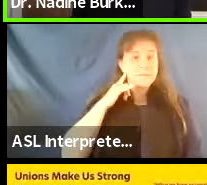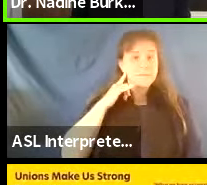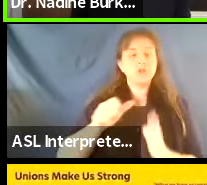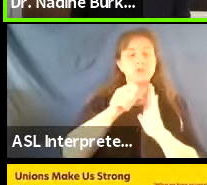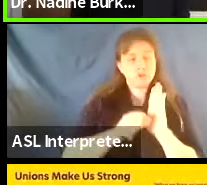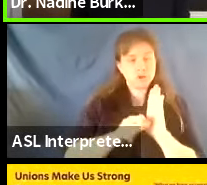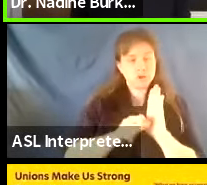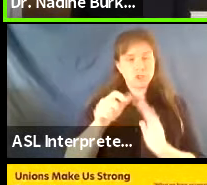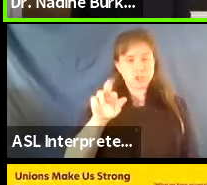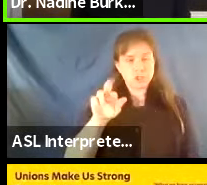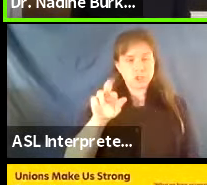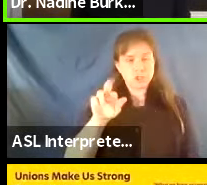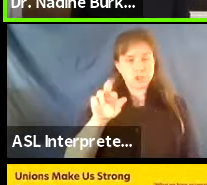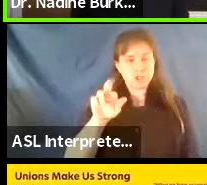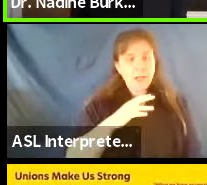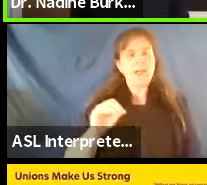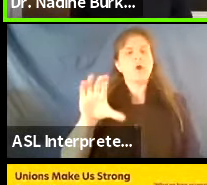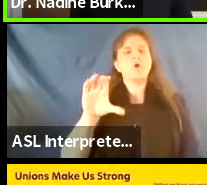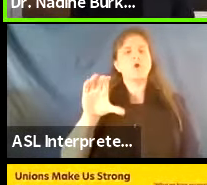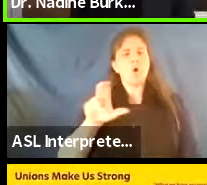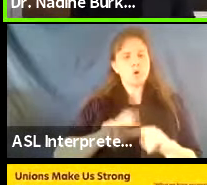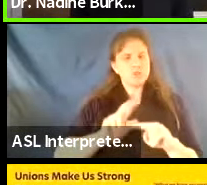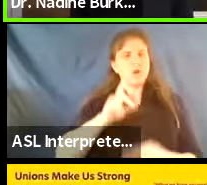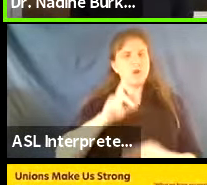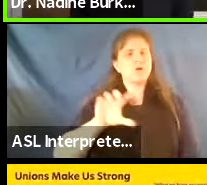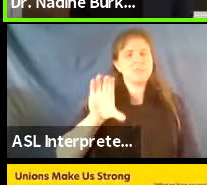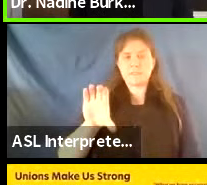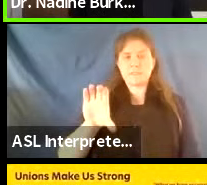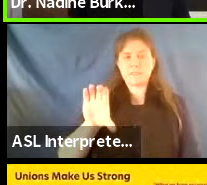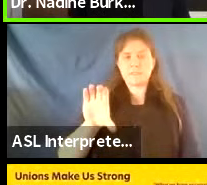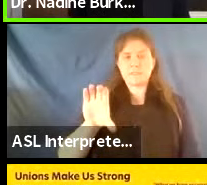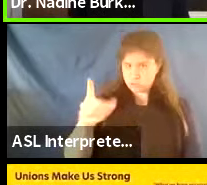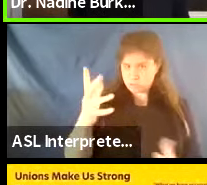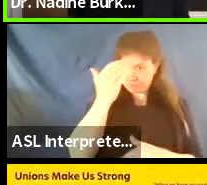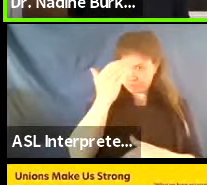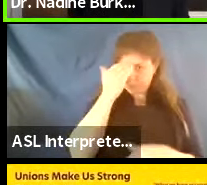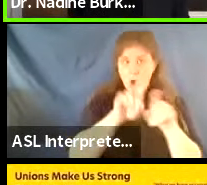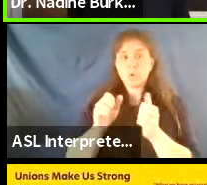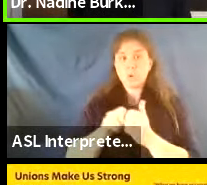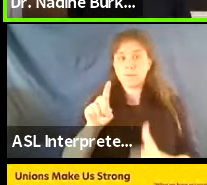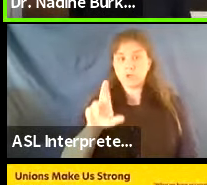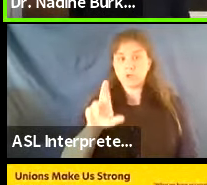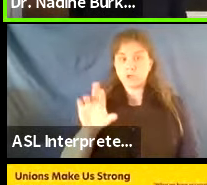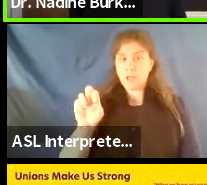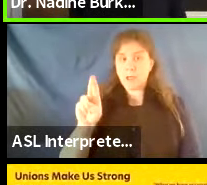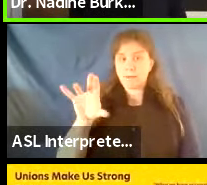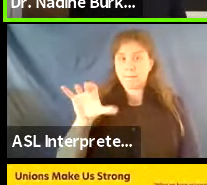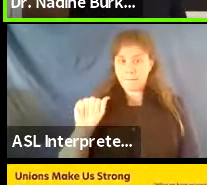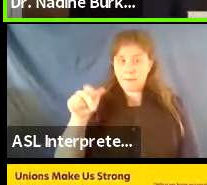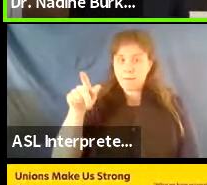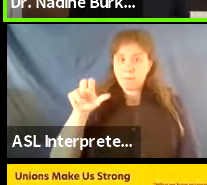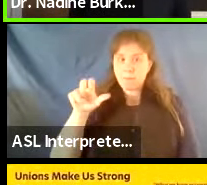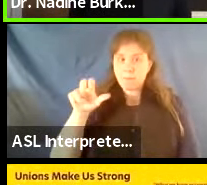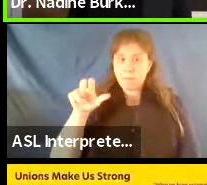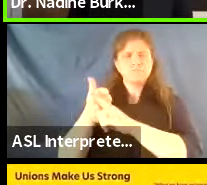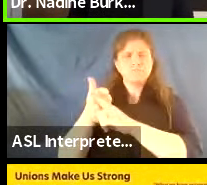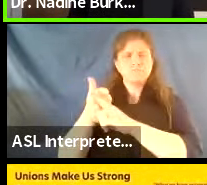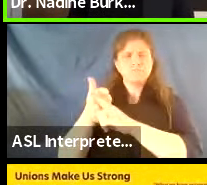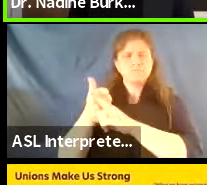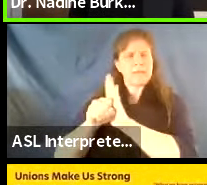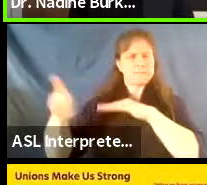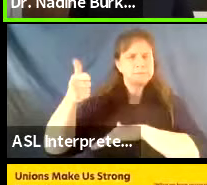of the CVAC, as you know, along with Dr. Erica Pan, our state epidemiologist. And